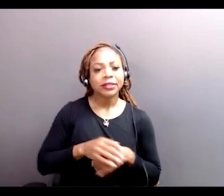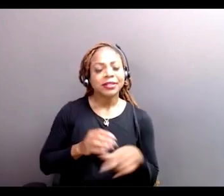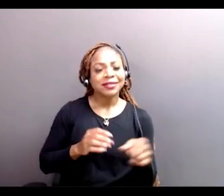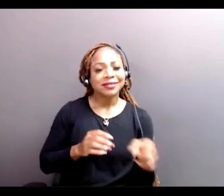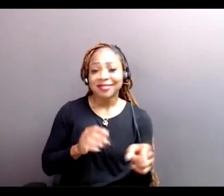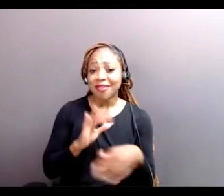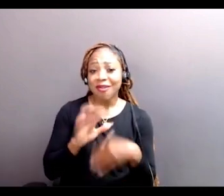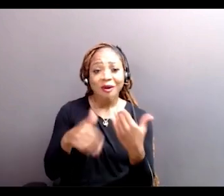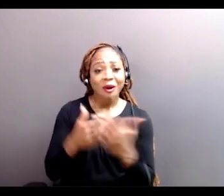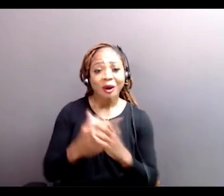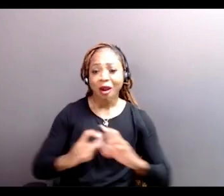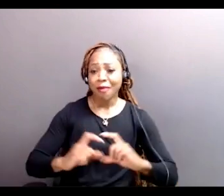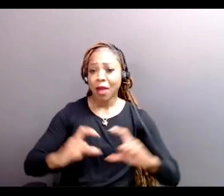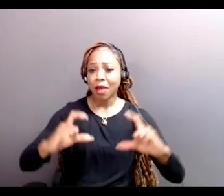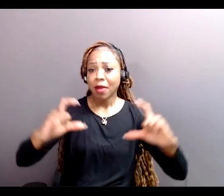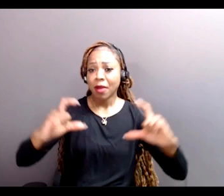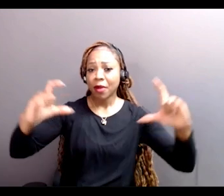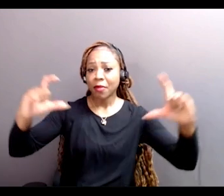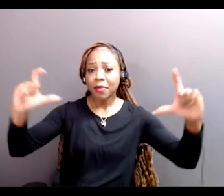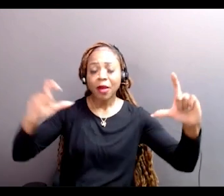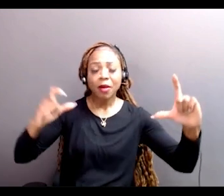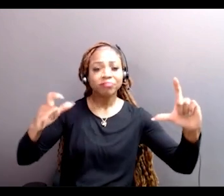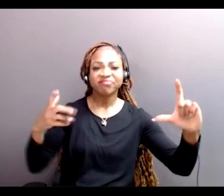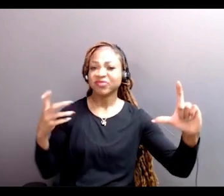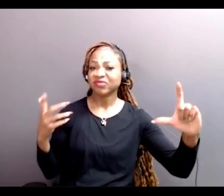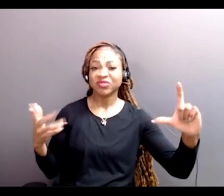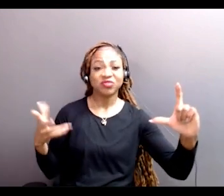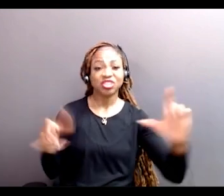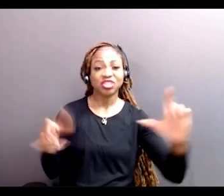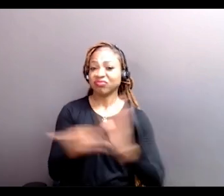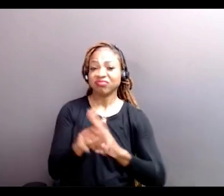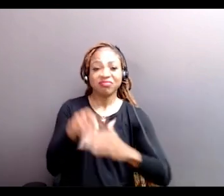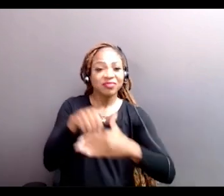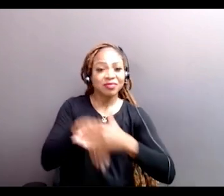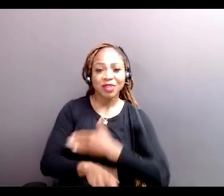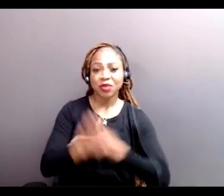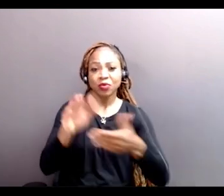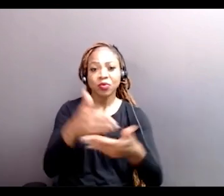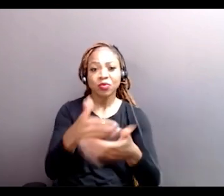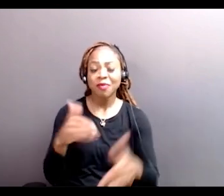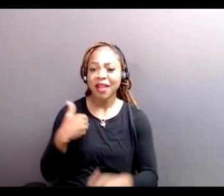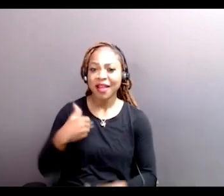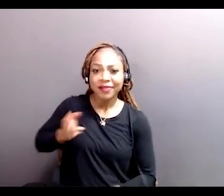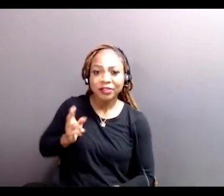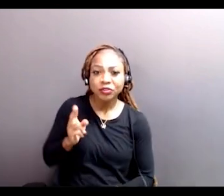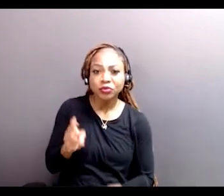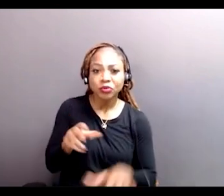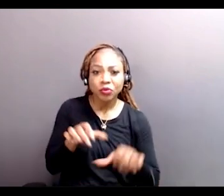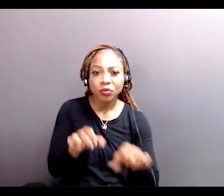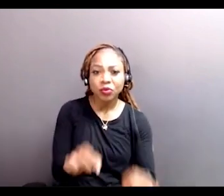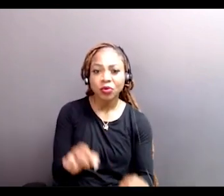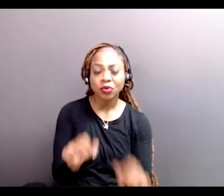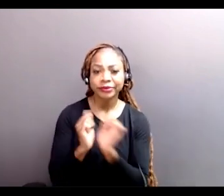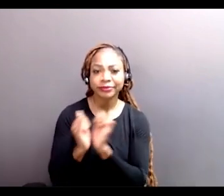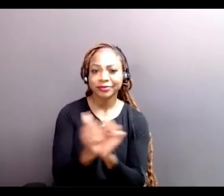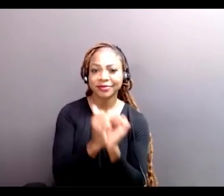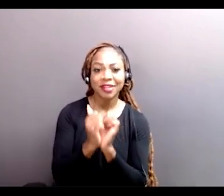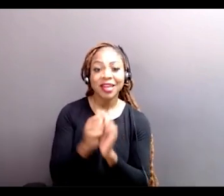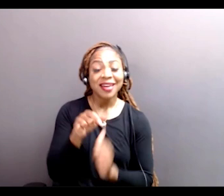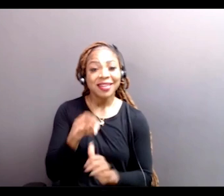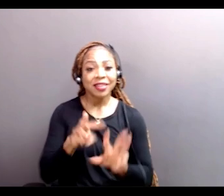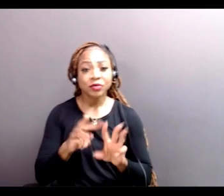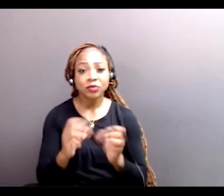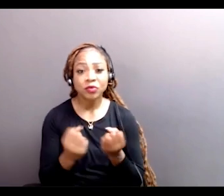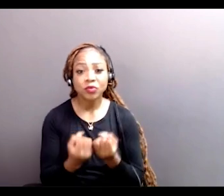you know, all of these pieces, right? You already walk into a room that has a history of colonialism and slavery. This very webinar